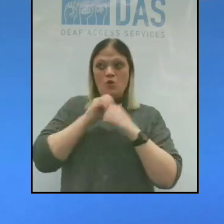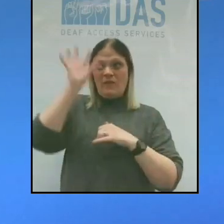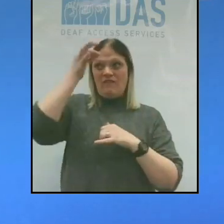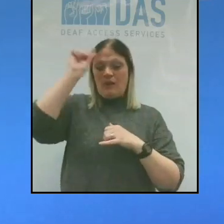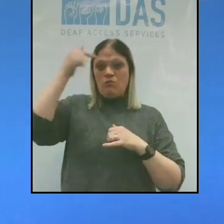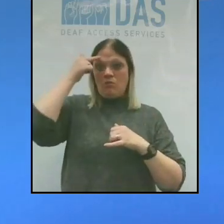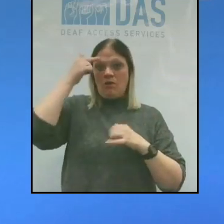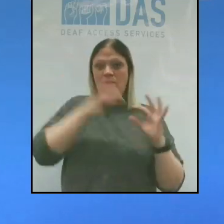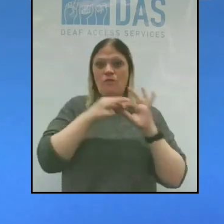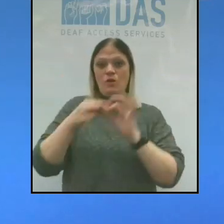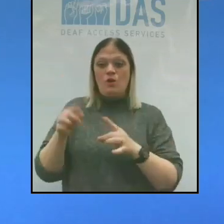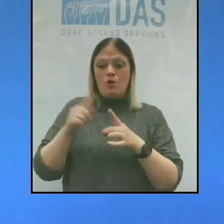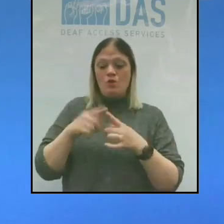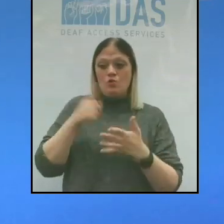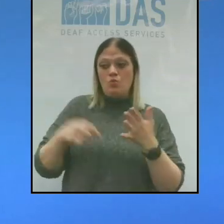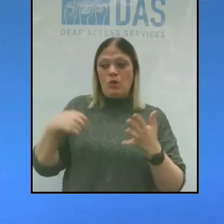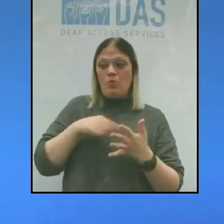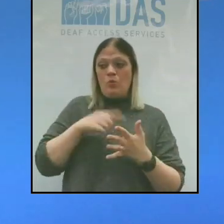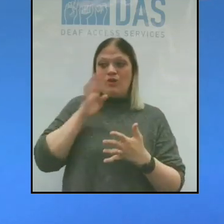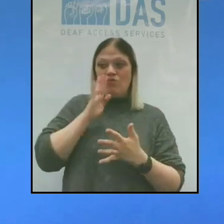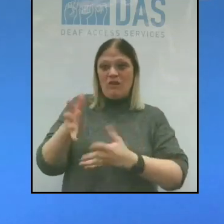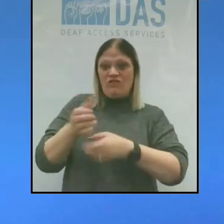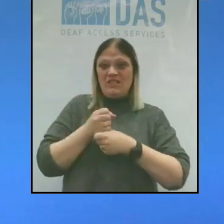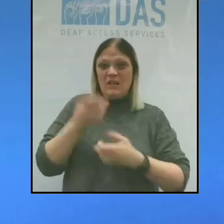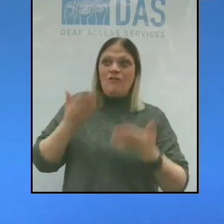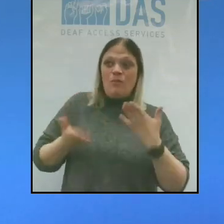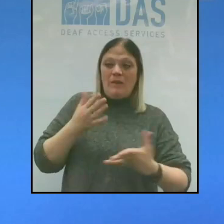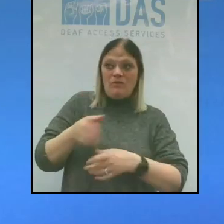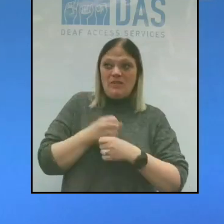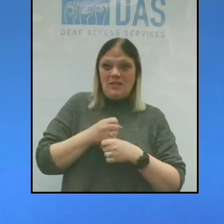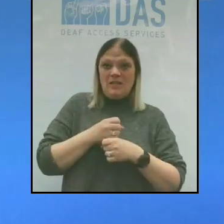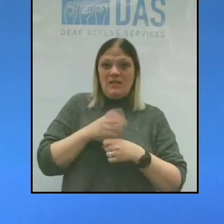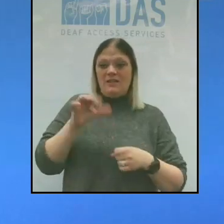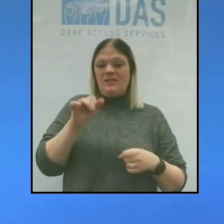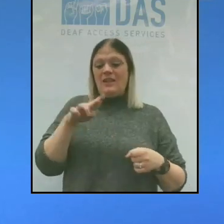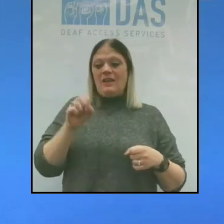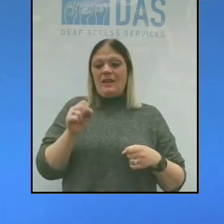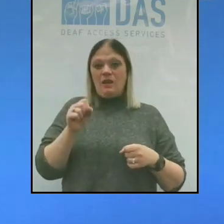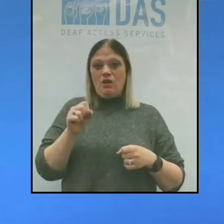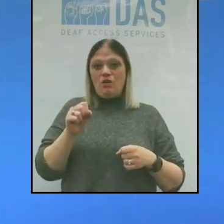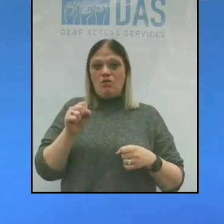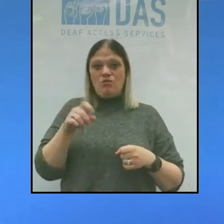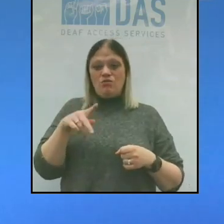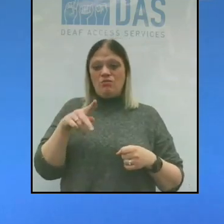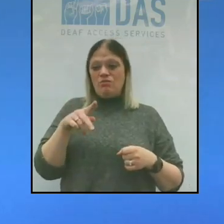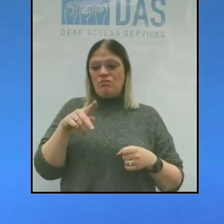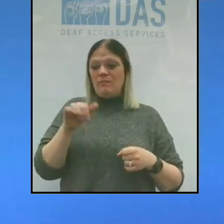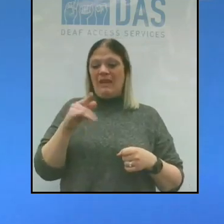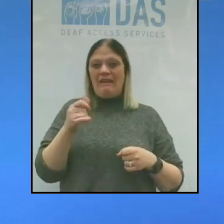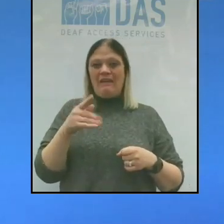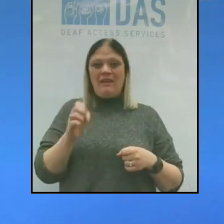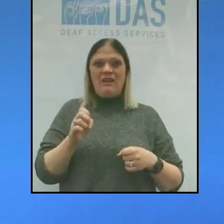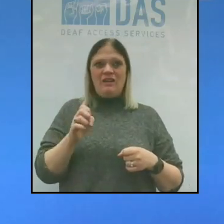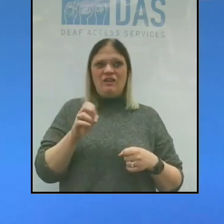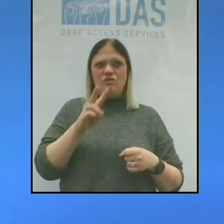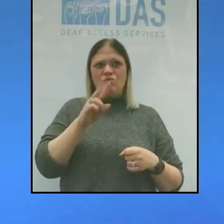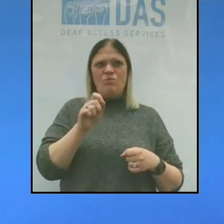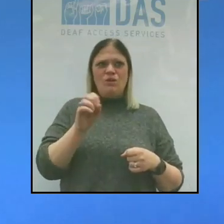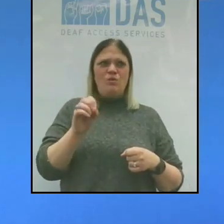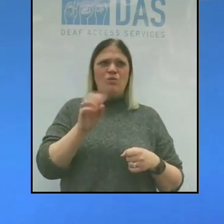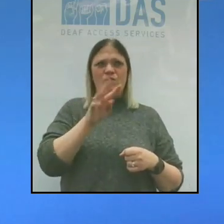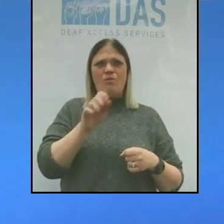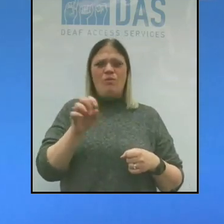with regards to what we may actually receive as part of a CARES package 2.0, or it would really be 4.0 stimulus